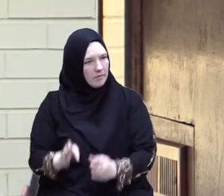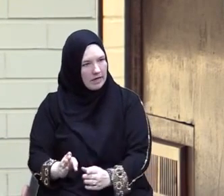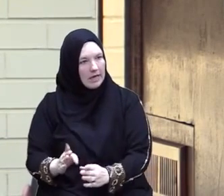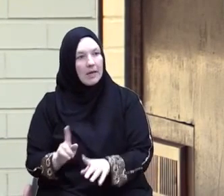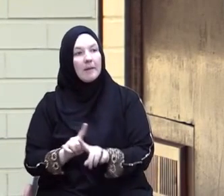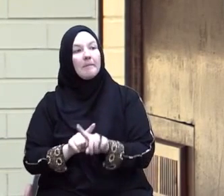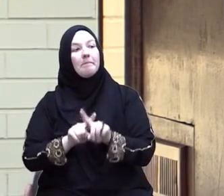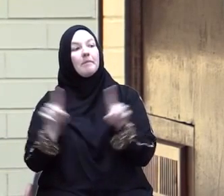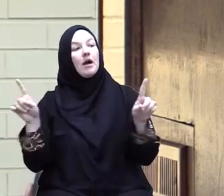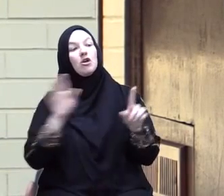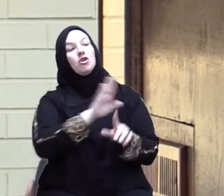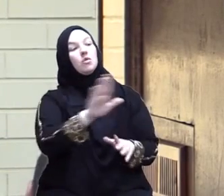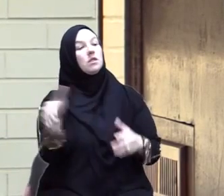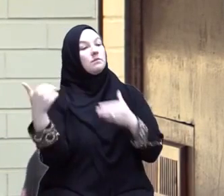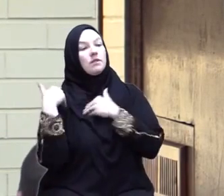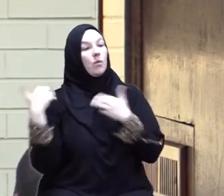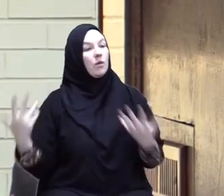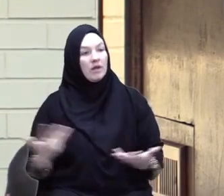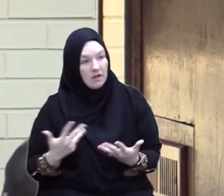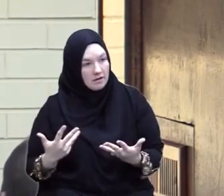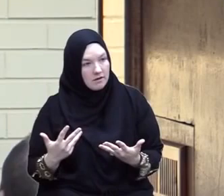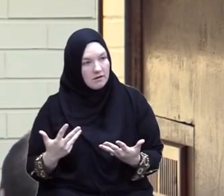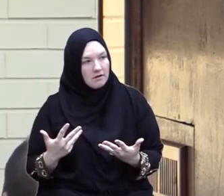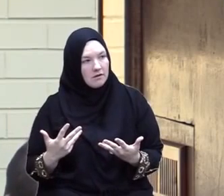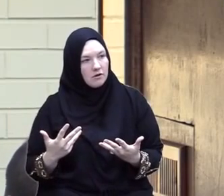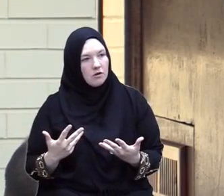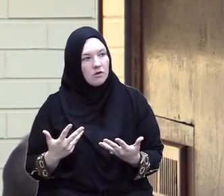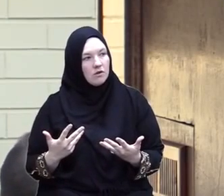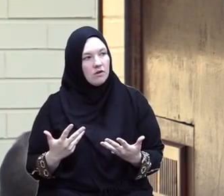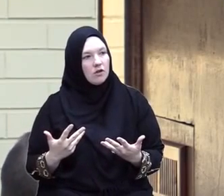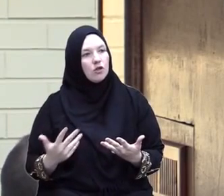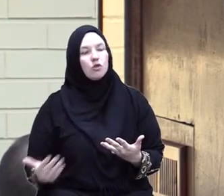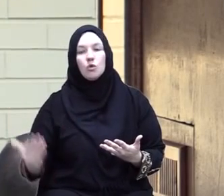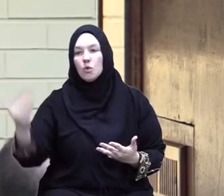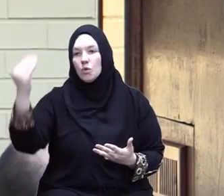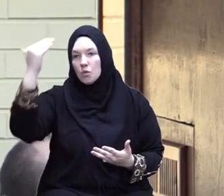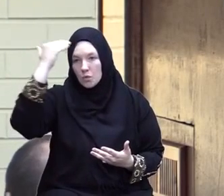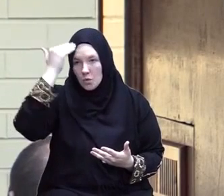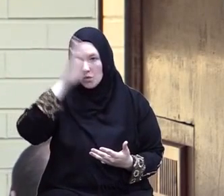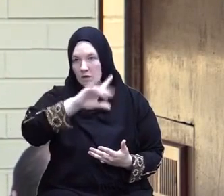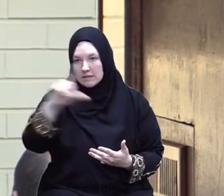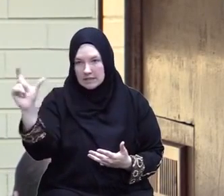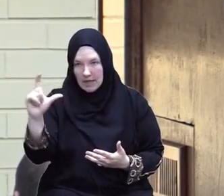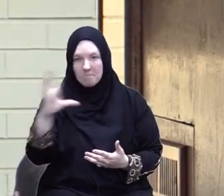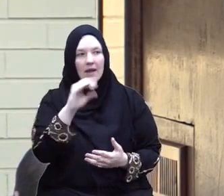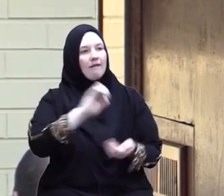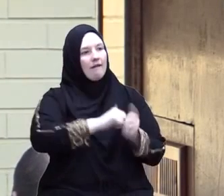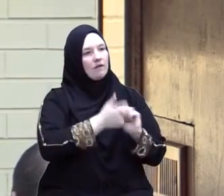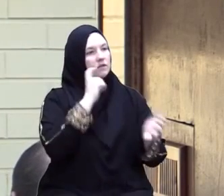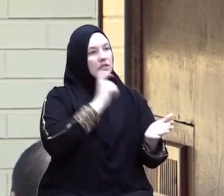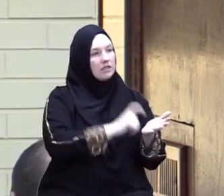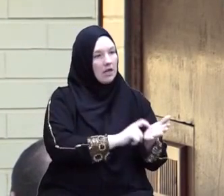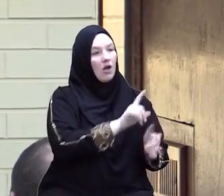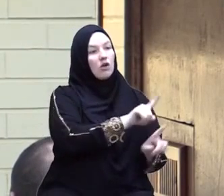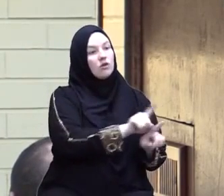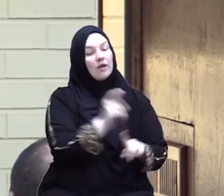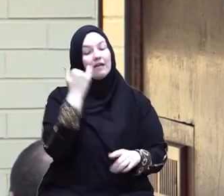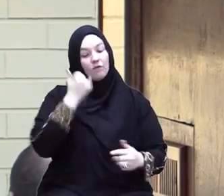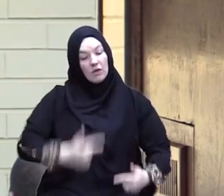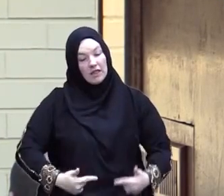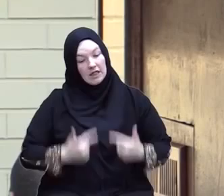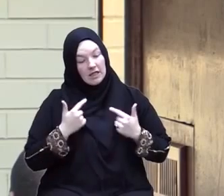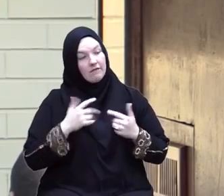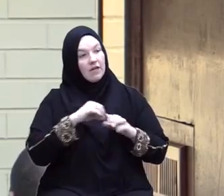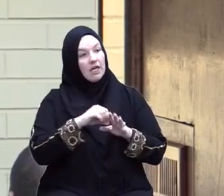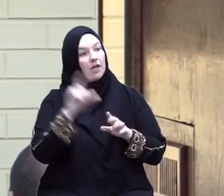But the rest of the spiritual responsibility is to live that faith where you are. So if you are living in a Muslim